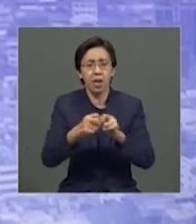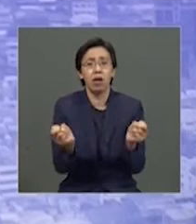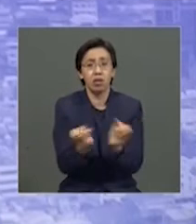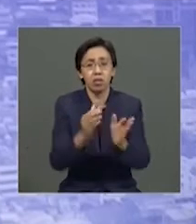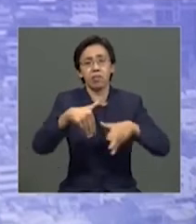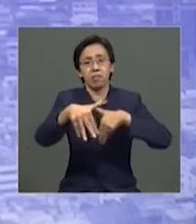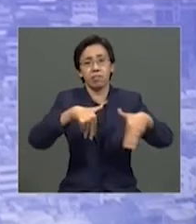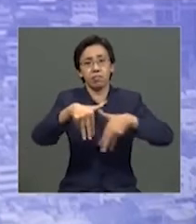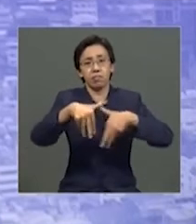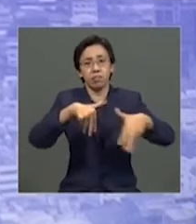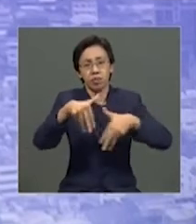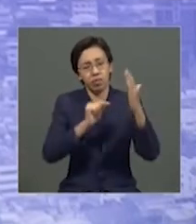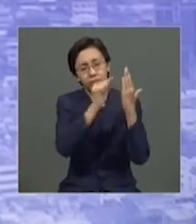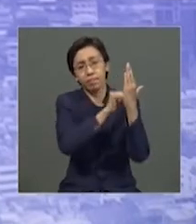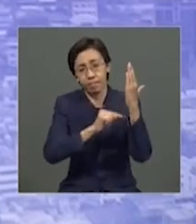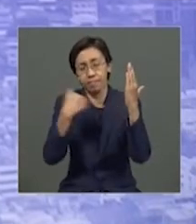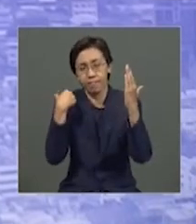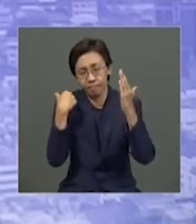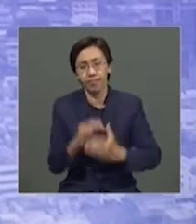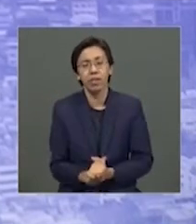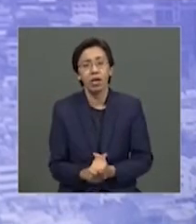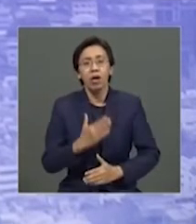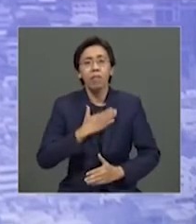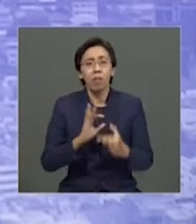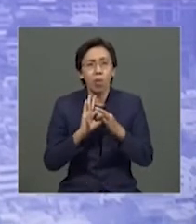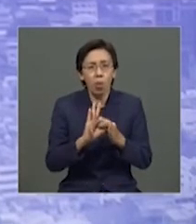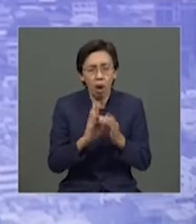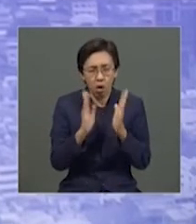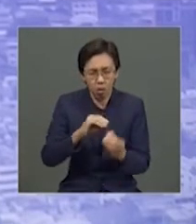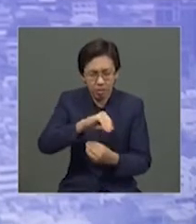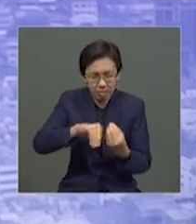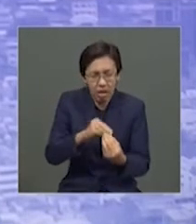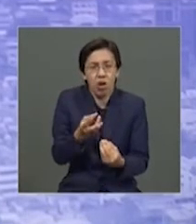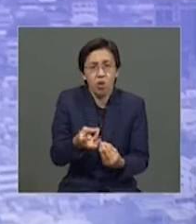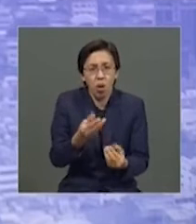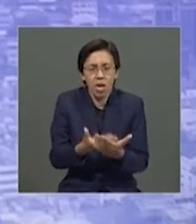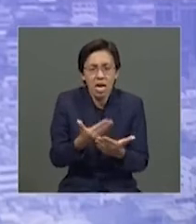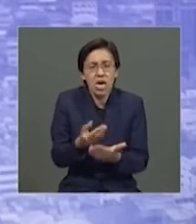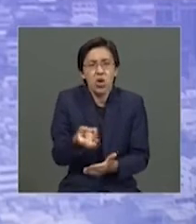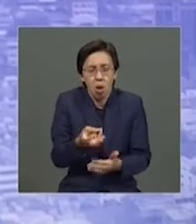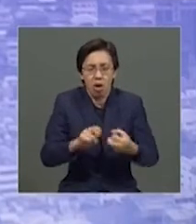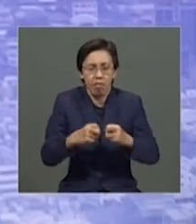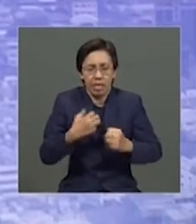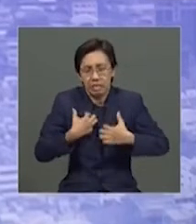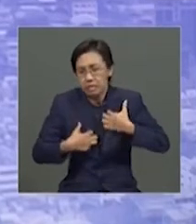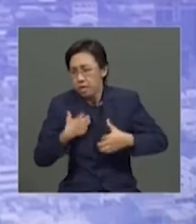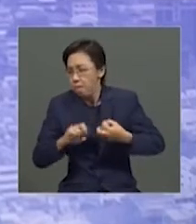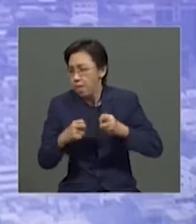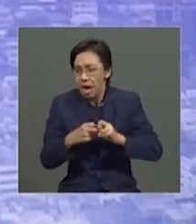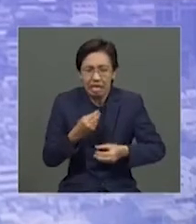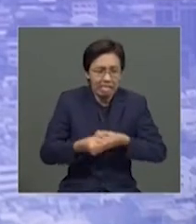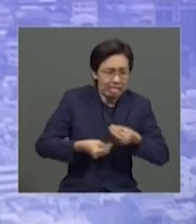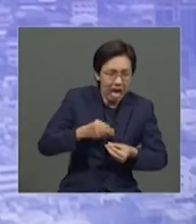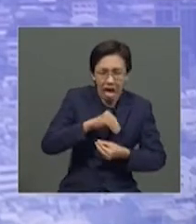you have to analyze what's the atmosphere and what the people are looking for. And then solving the criticism,